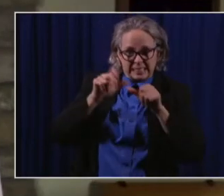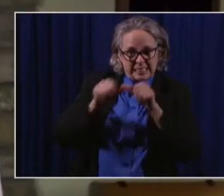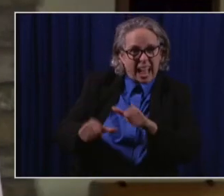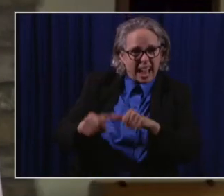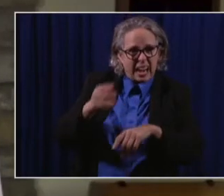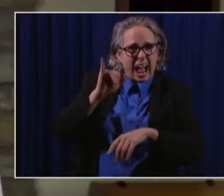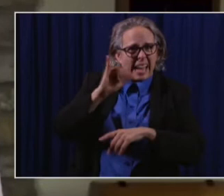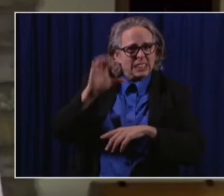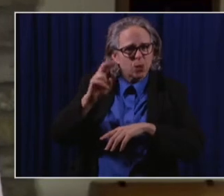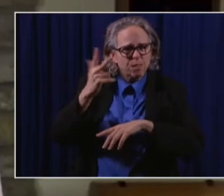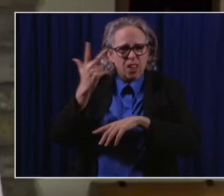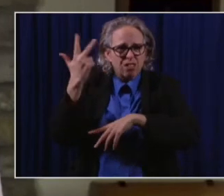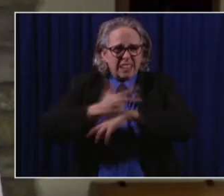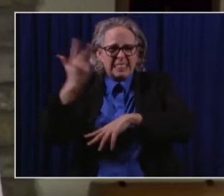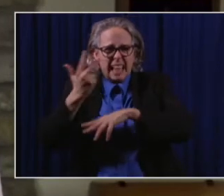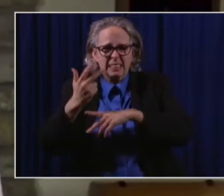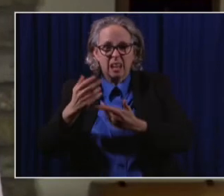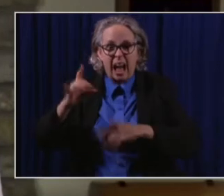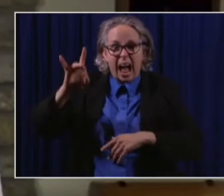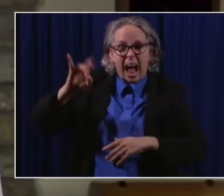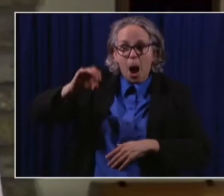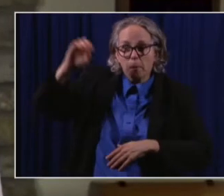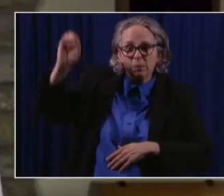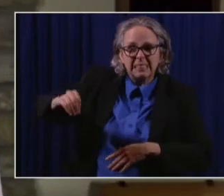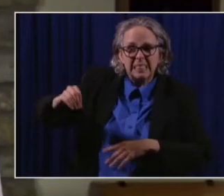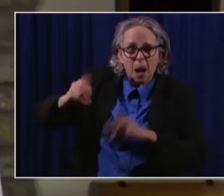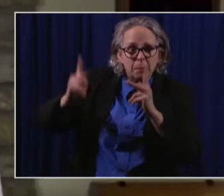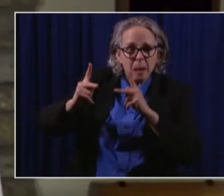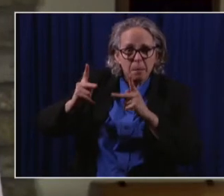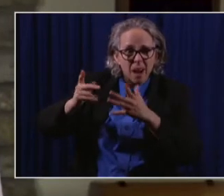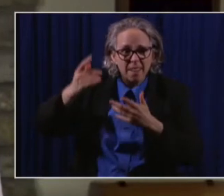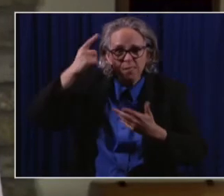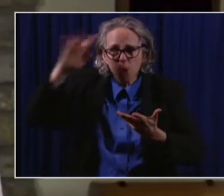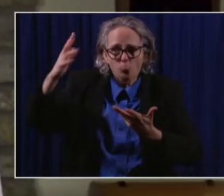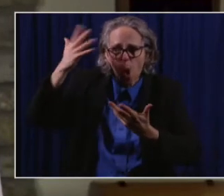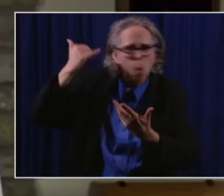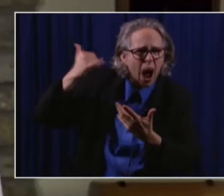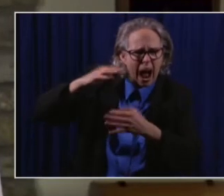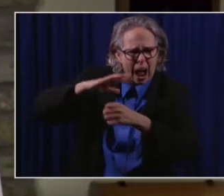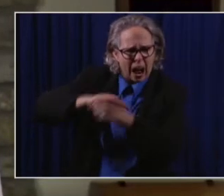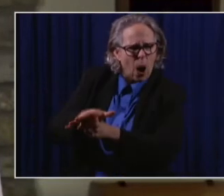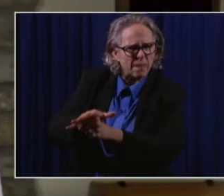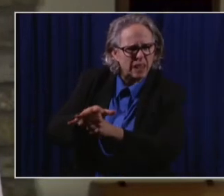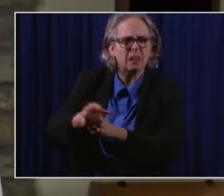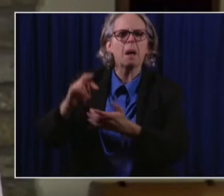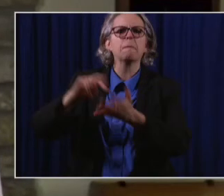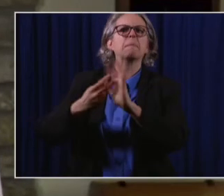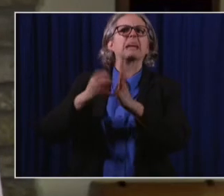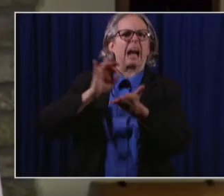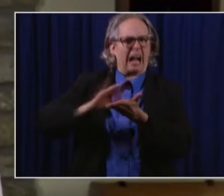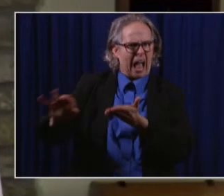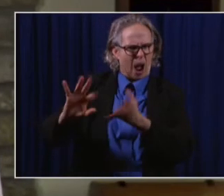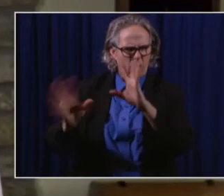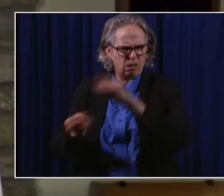for COVID-19 positive patients for at least 3 days in the last week.